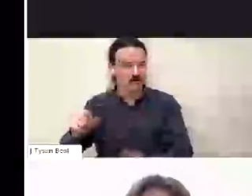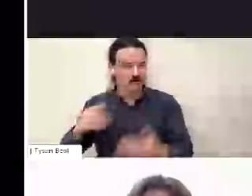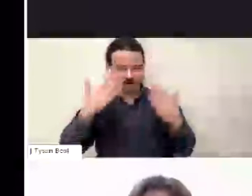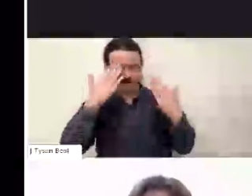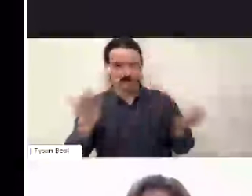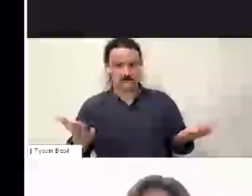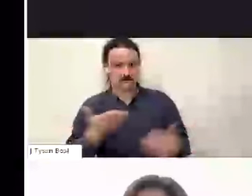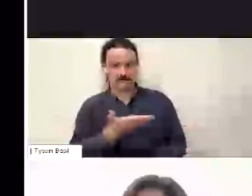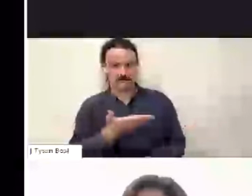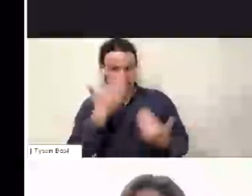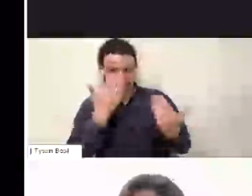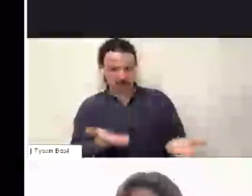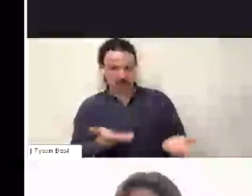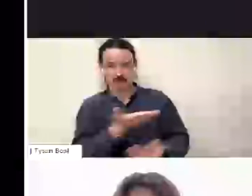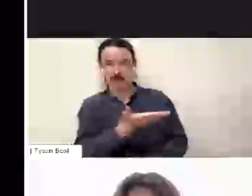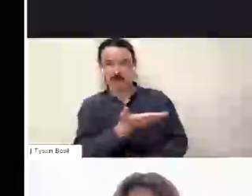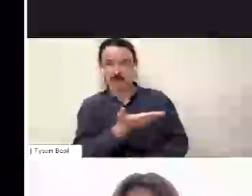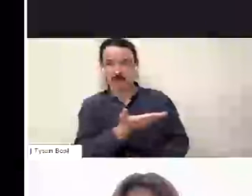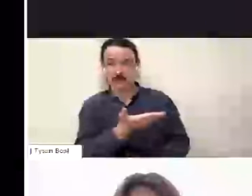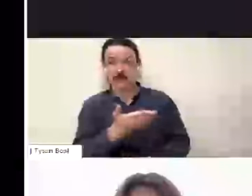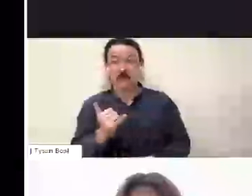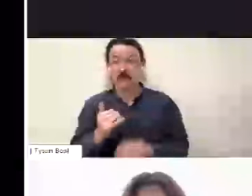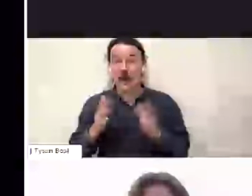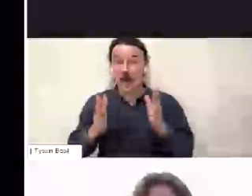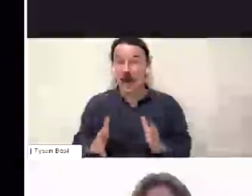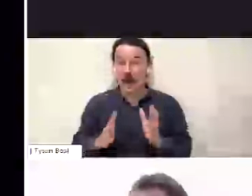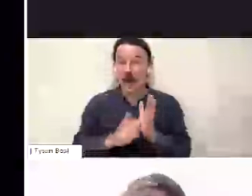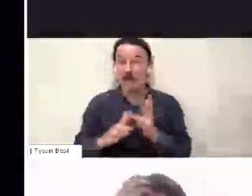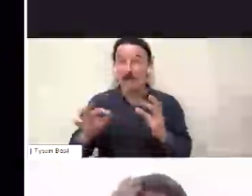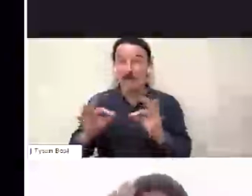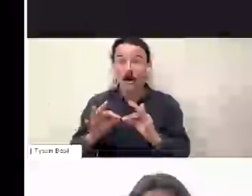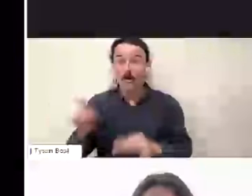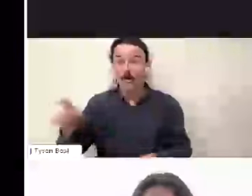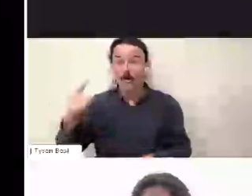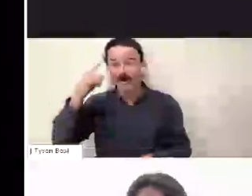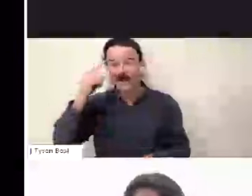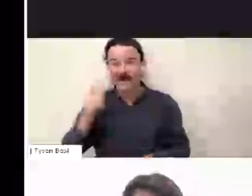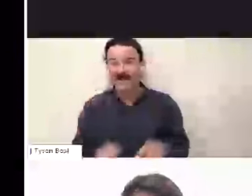that a lot of mob would say, well, that's not for me, that's a white fella thing, or